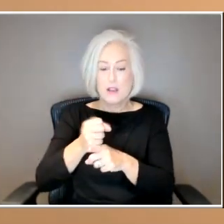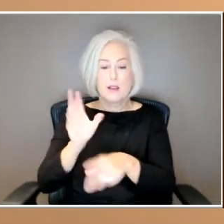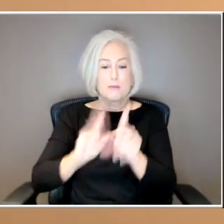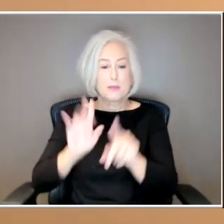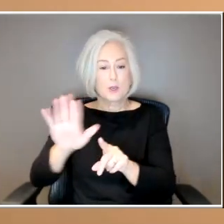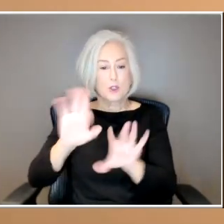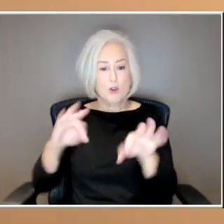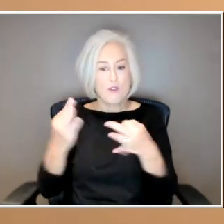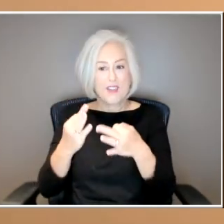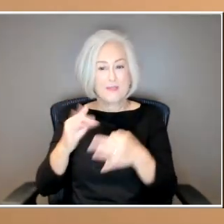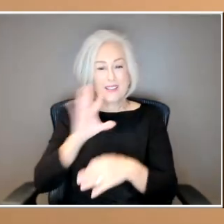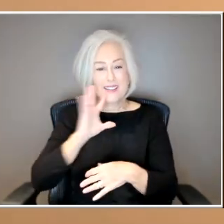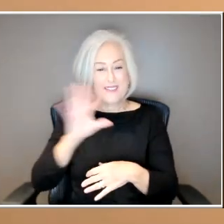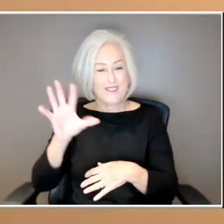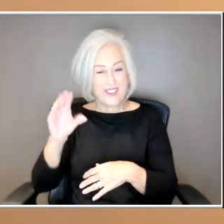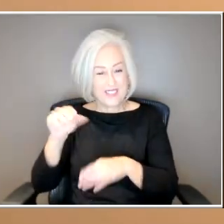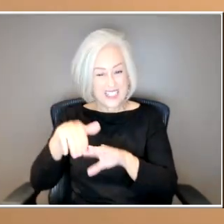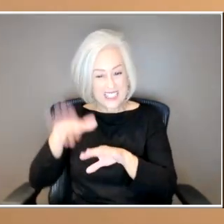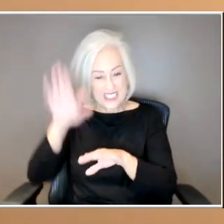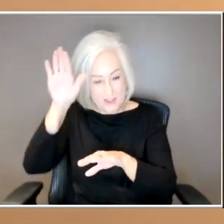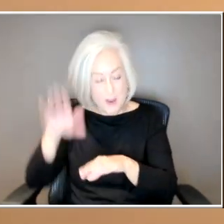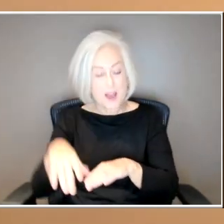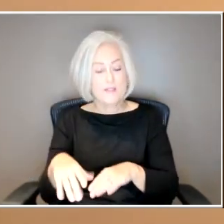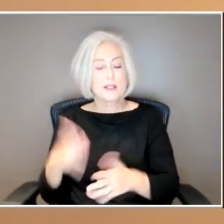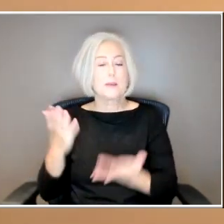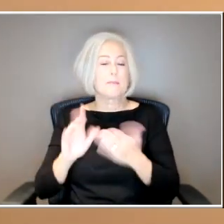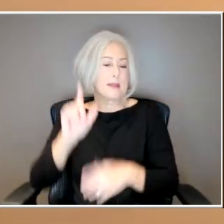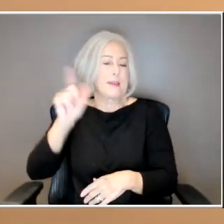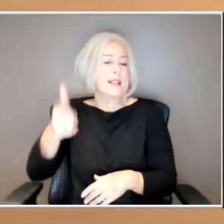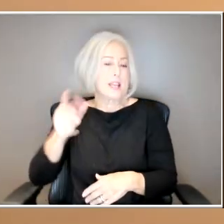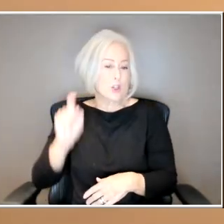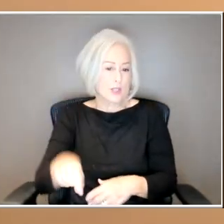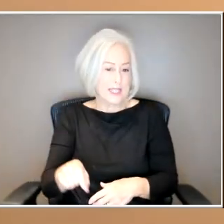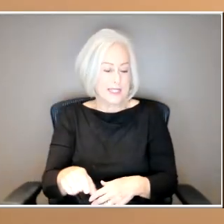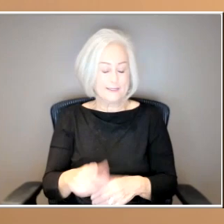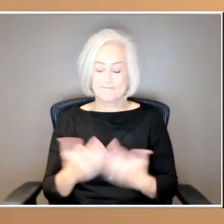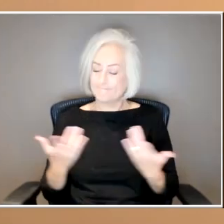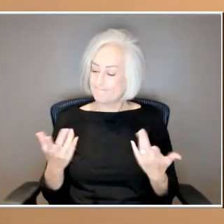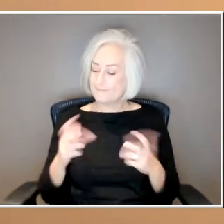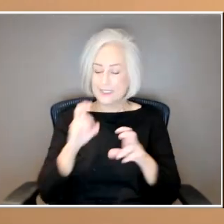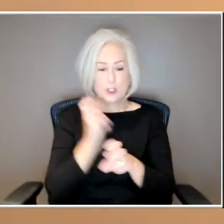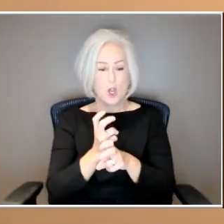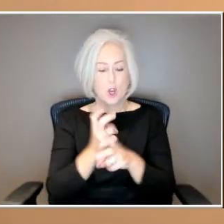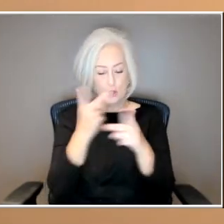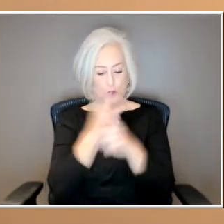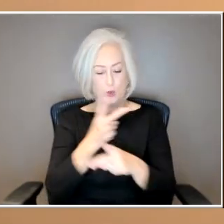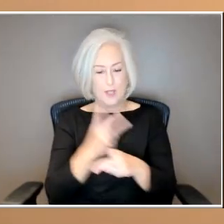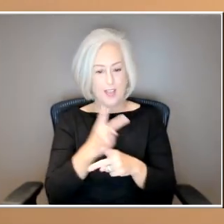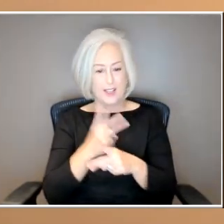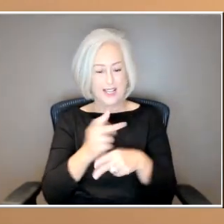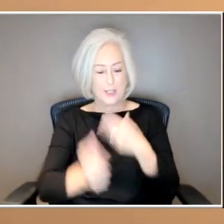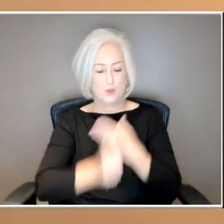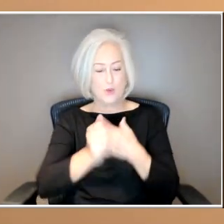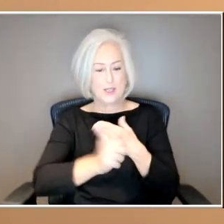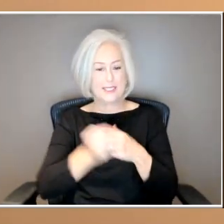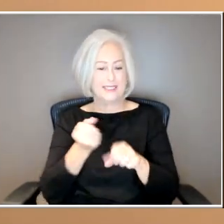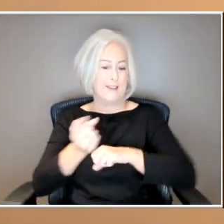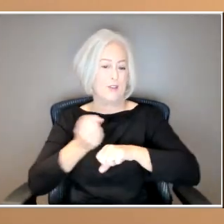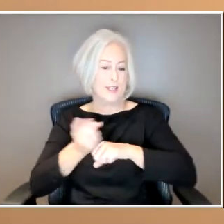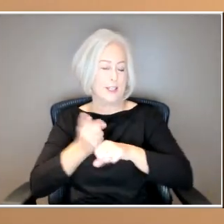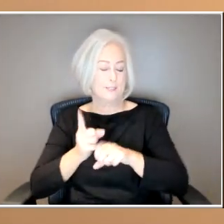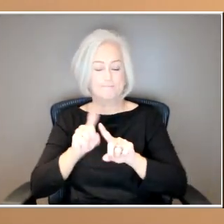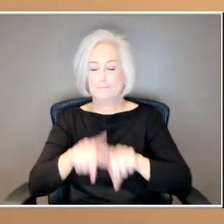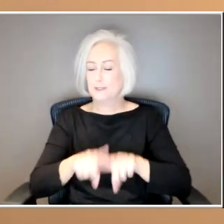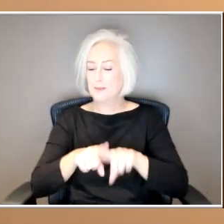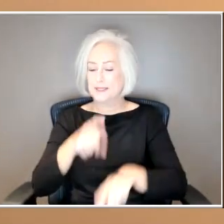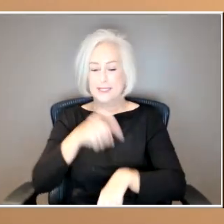it's really hard to calculate a year-by-year risk that someone has for breast cancer. So really, it's the time that's right for you. Mackenzie